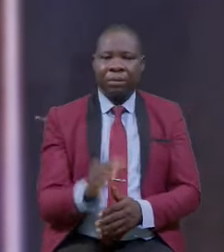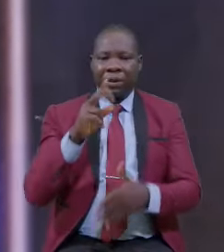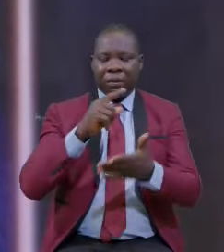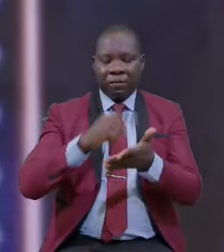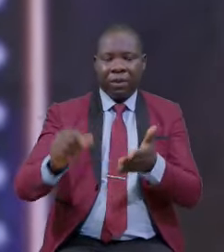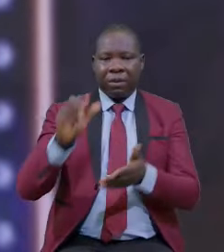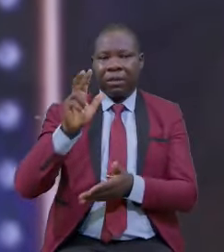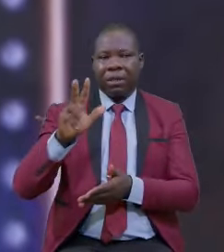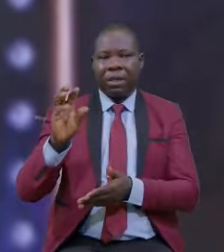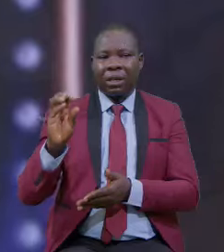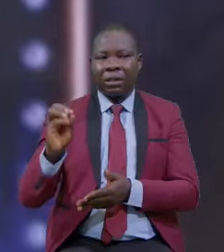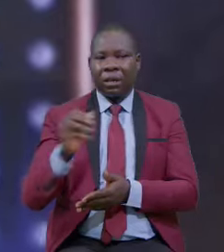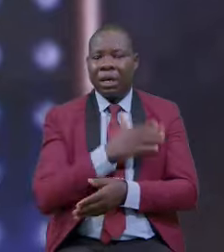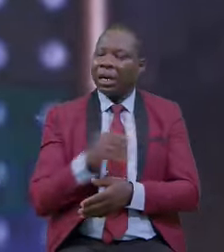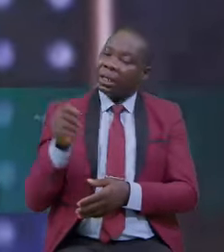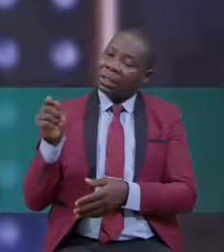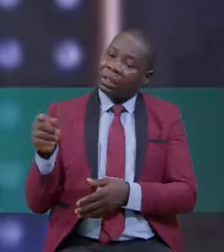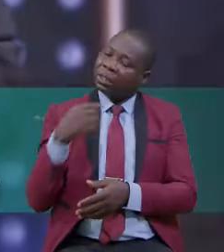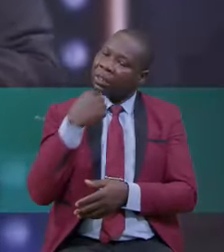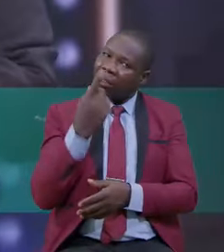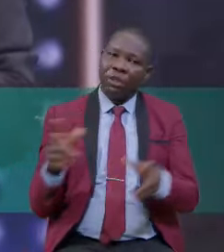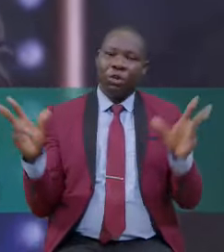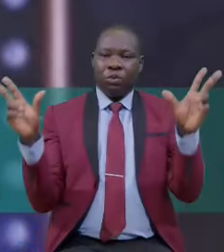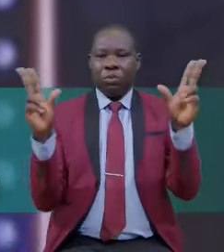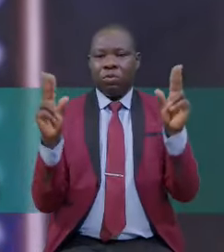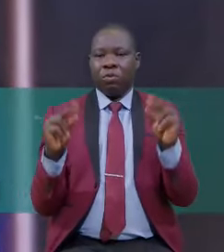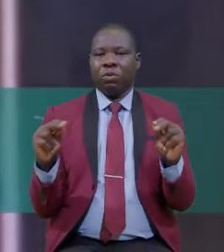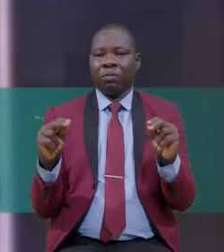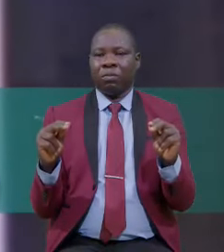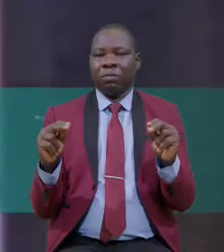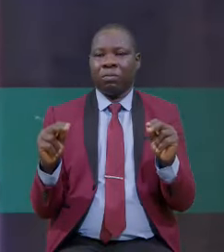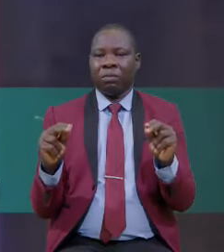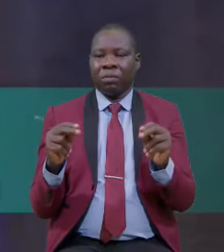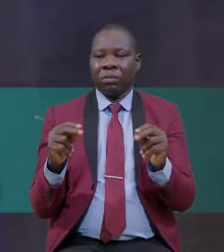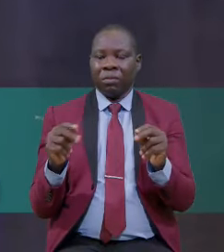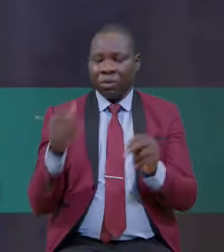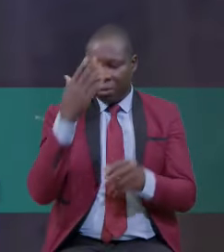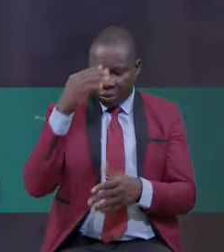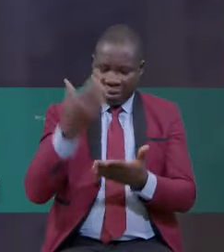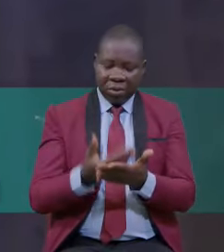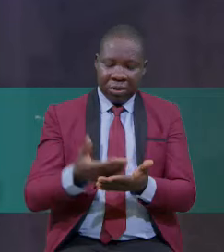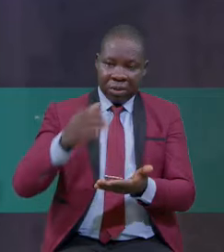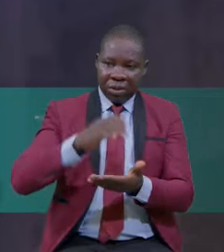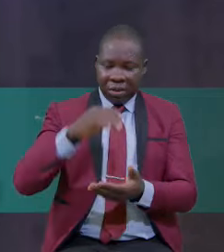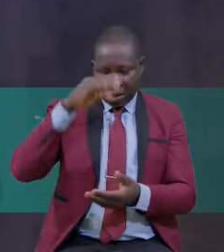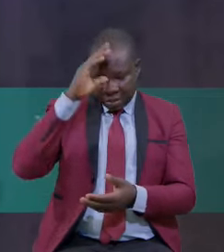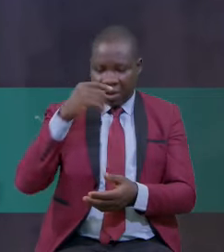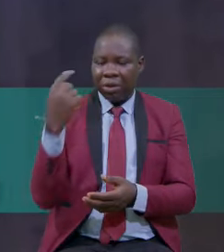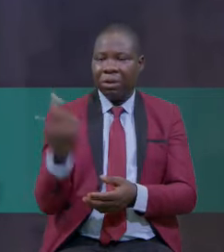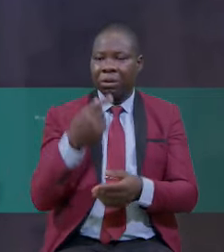says, and he said, nay. You know, rich men, you always argue. I know it.